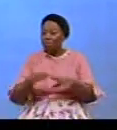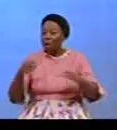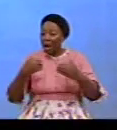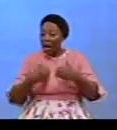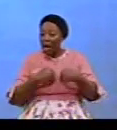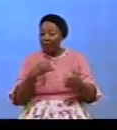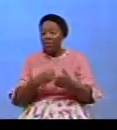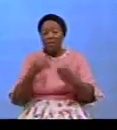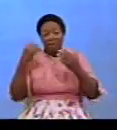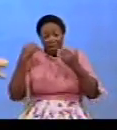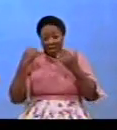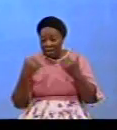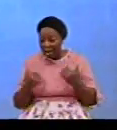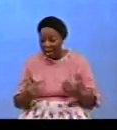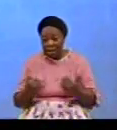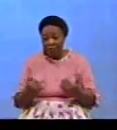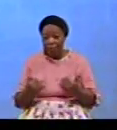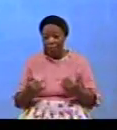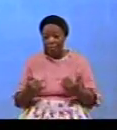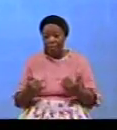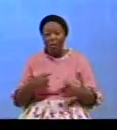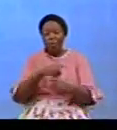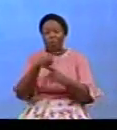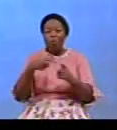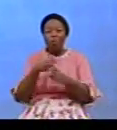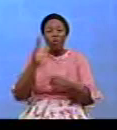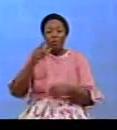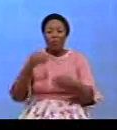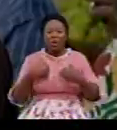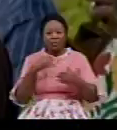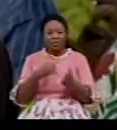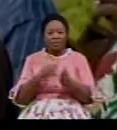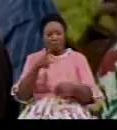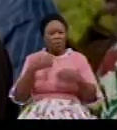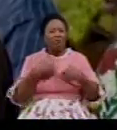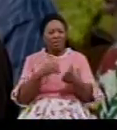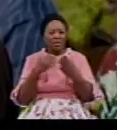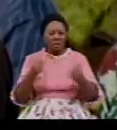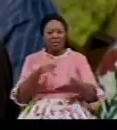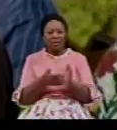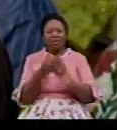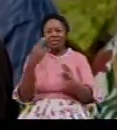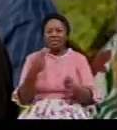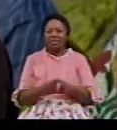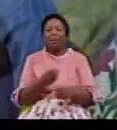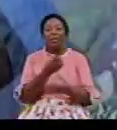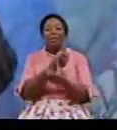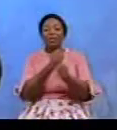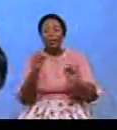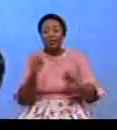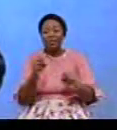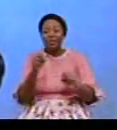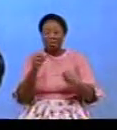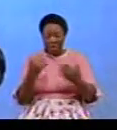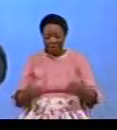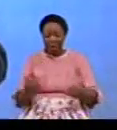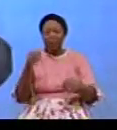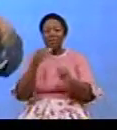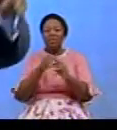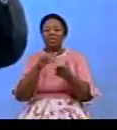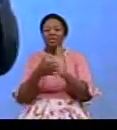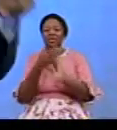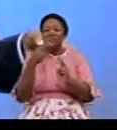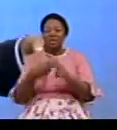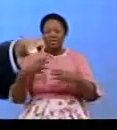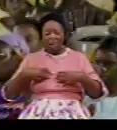reign in their hearts in this life, that will go to heaven eventually, that